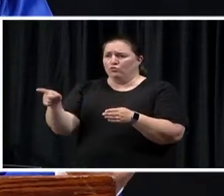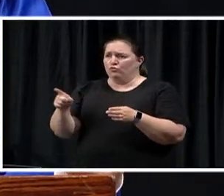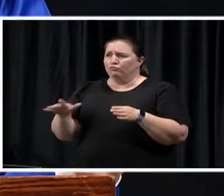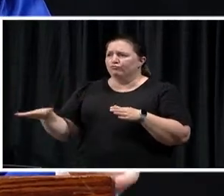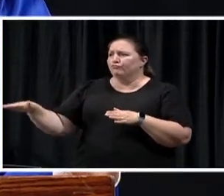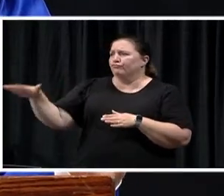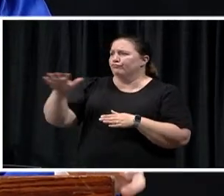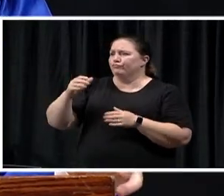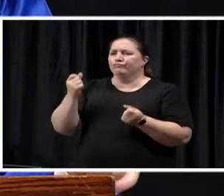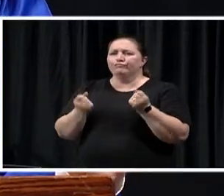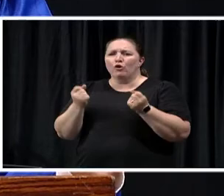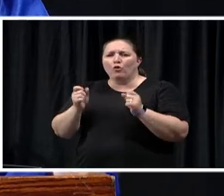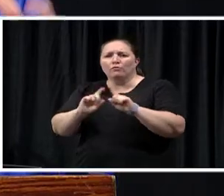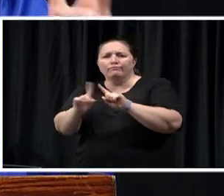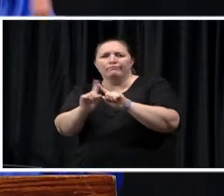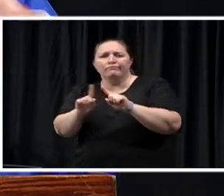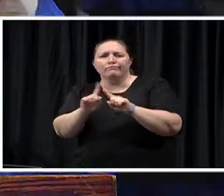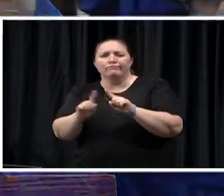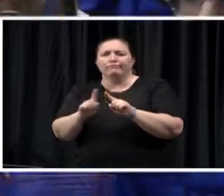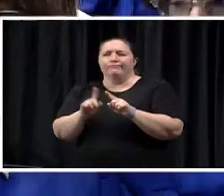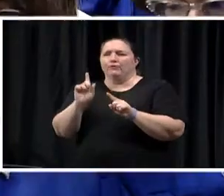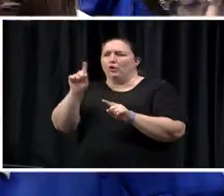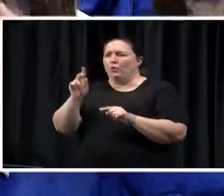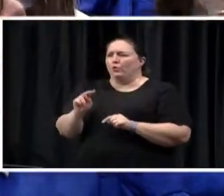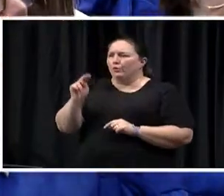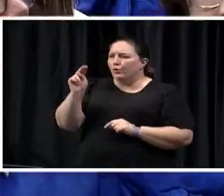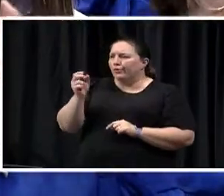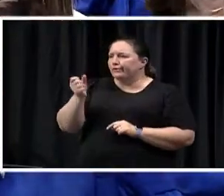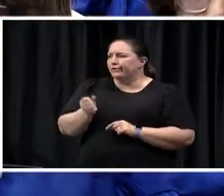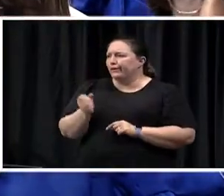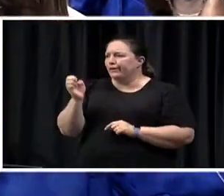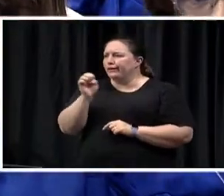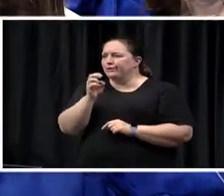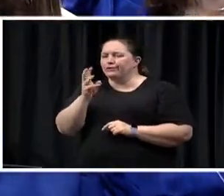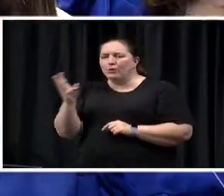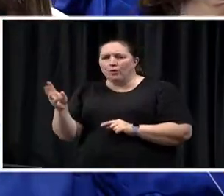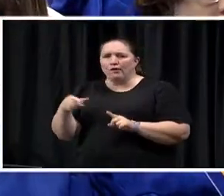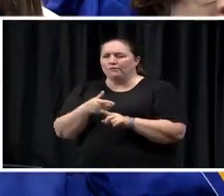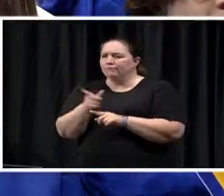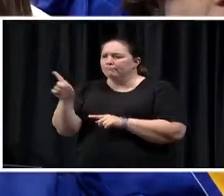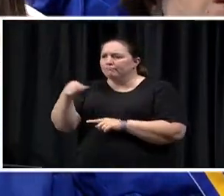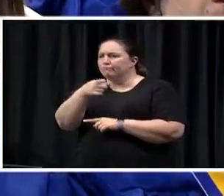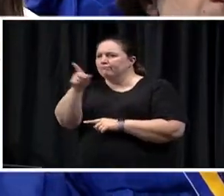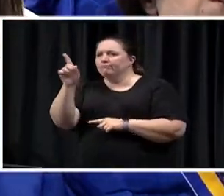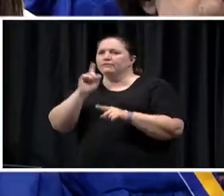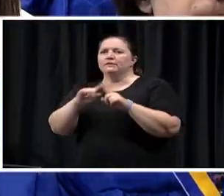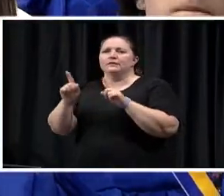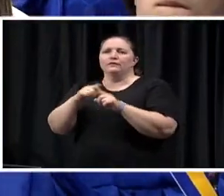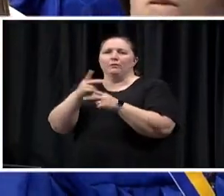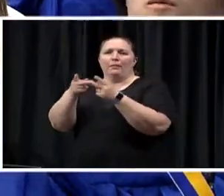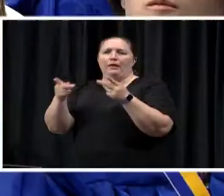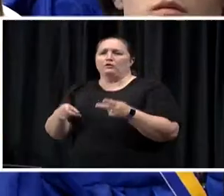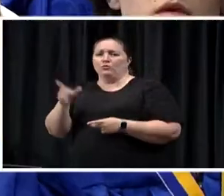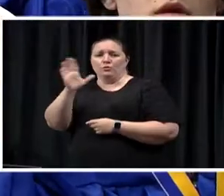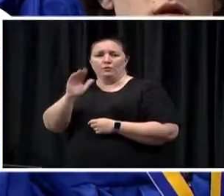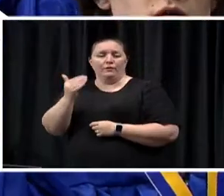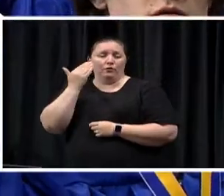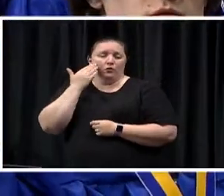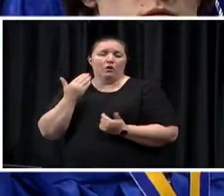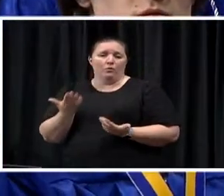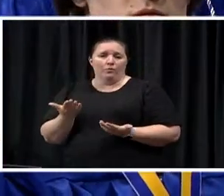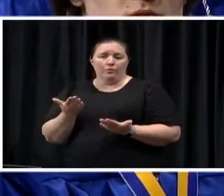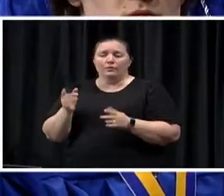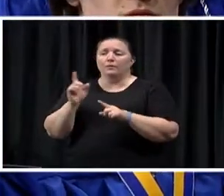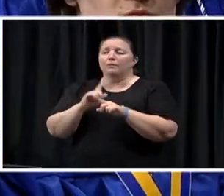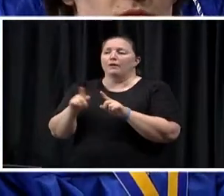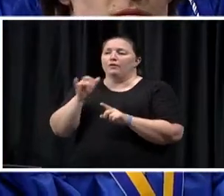by cars of all makes and models heading north, south, east, west, towards destinations you may never know. But